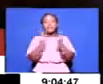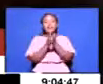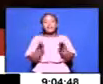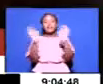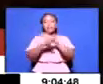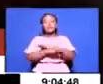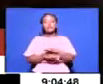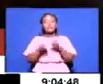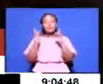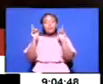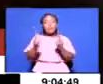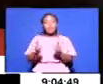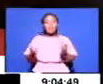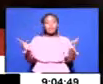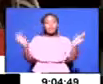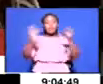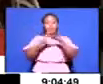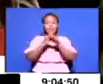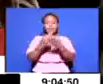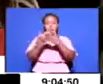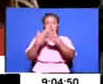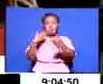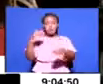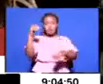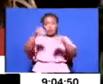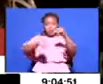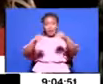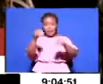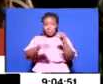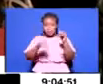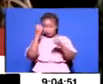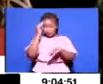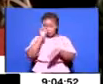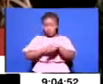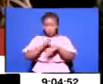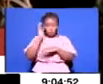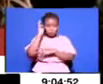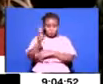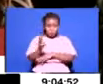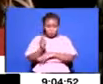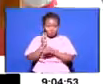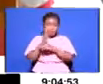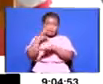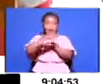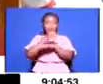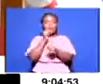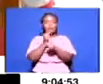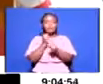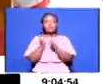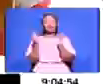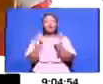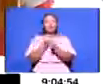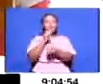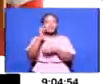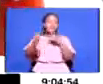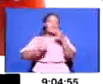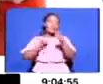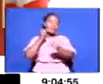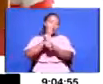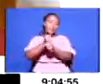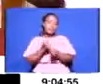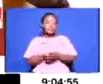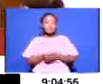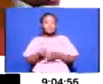reconcile before the August election as a sign of goodwill for having worked together for two terms, so that it will be a model and an